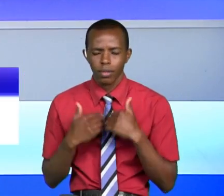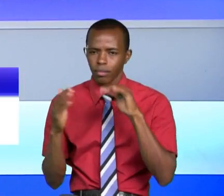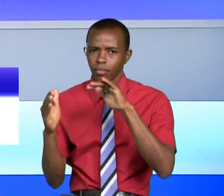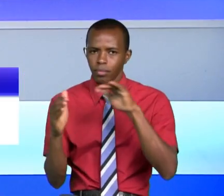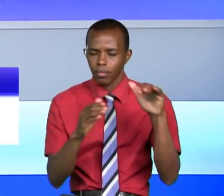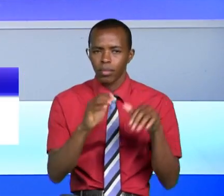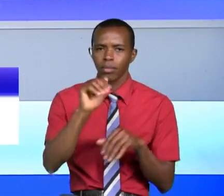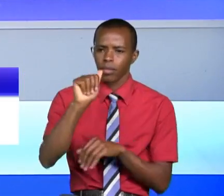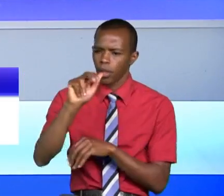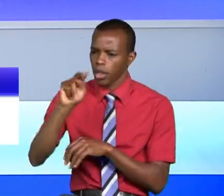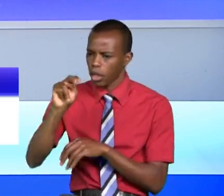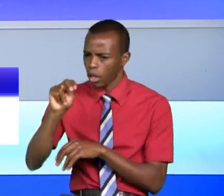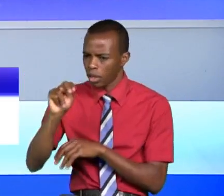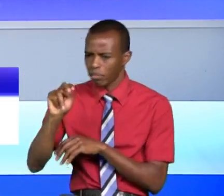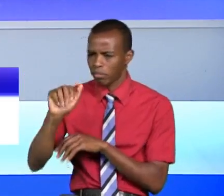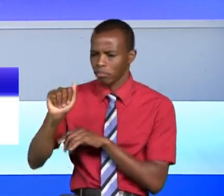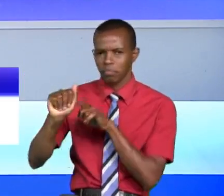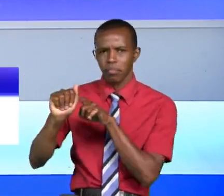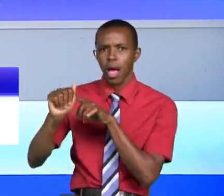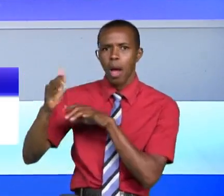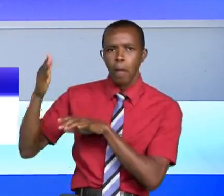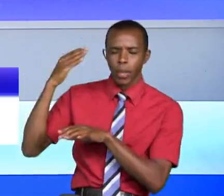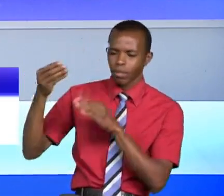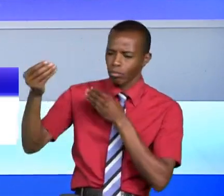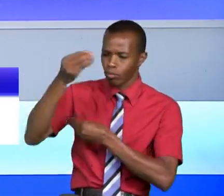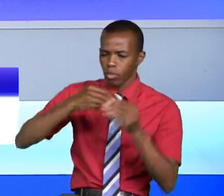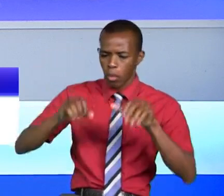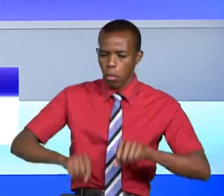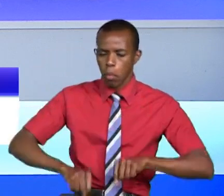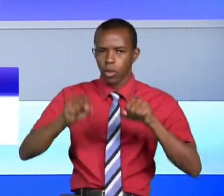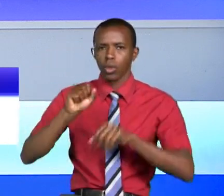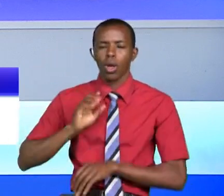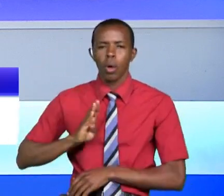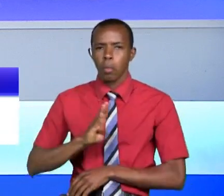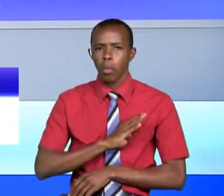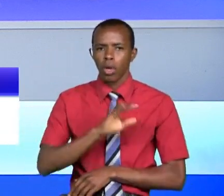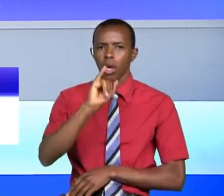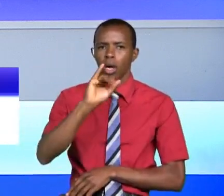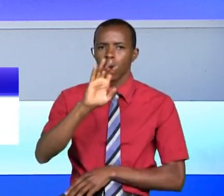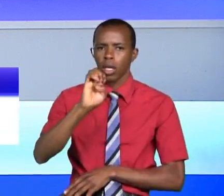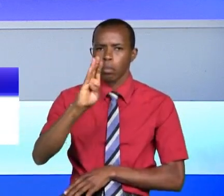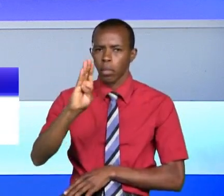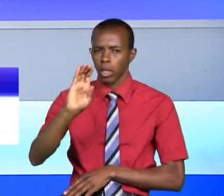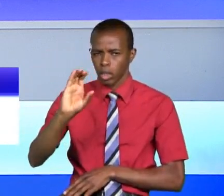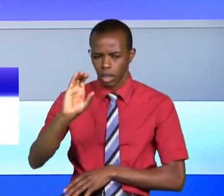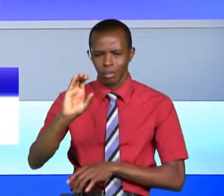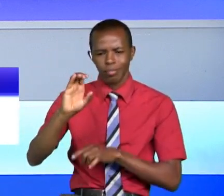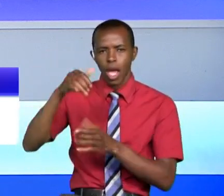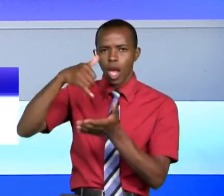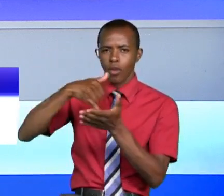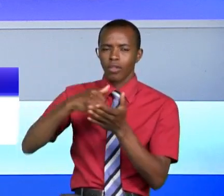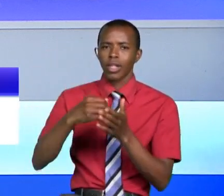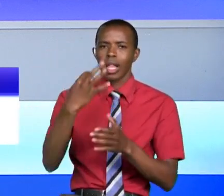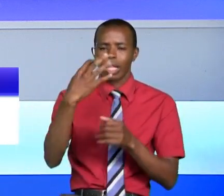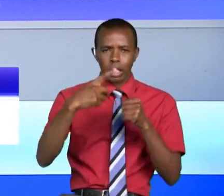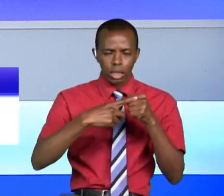Celestine Anna Mbikiluku, former procurement chairperson of the Independent Electoral Boundaries Commission, IEBC, is among the 36